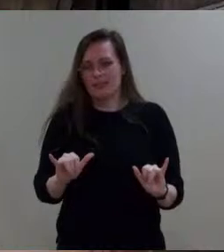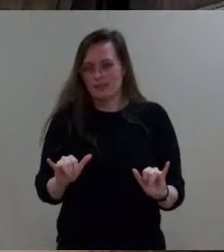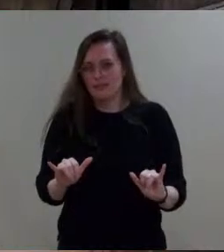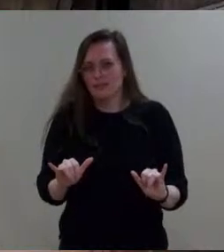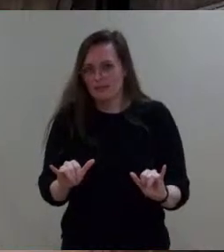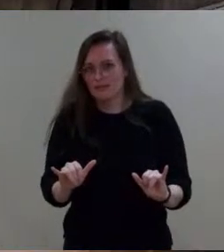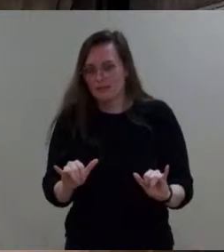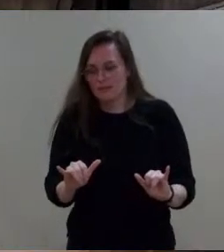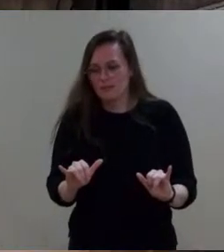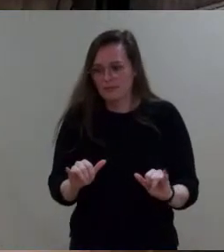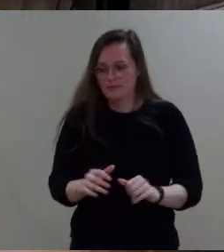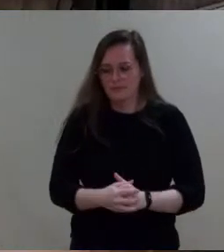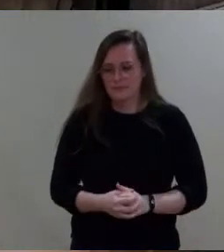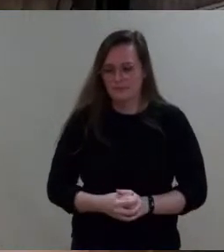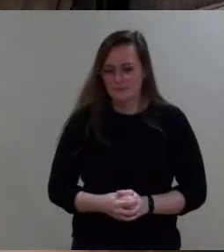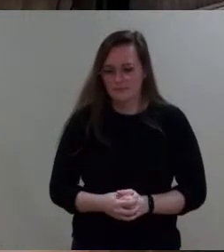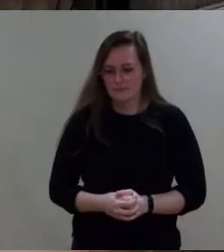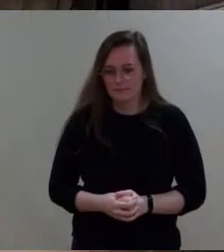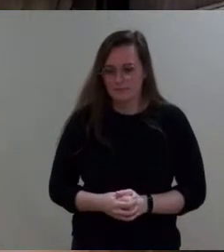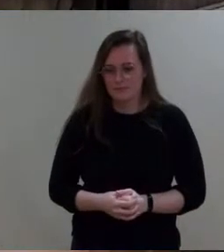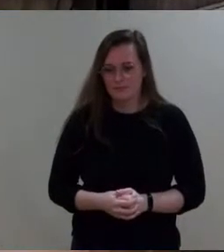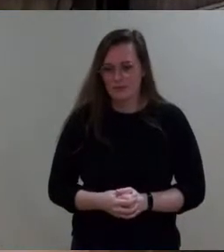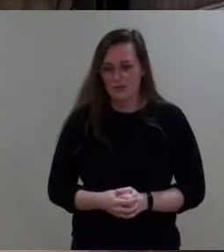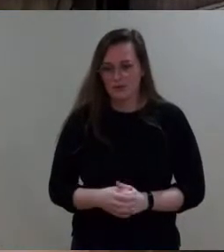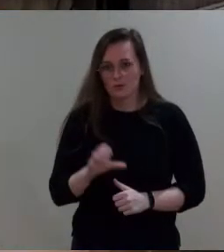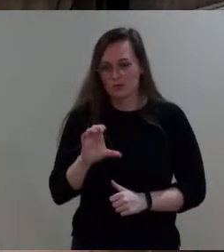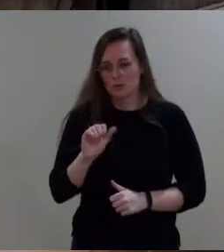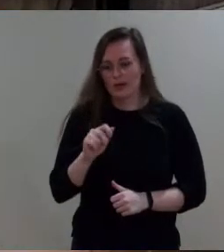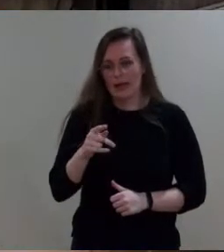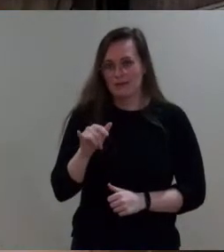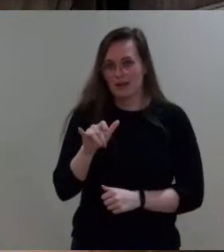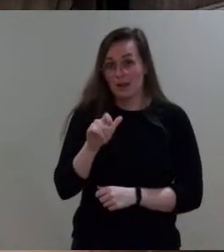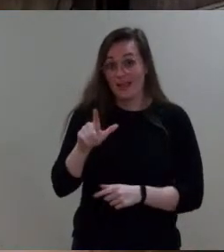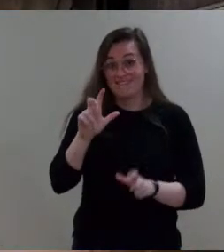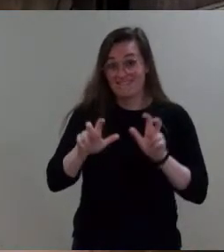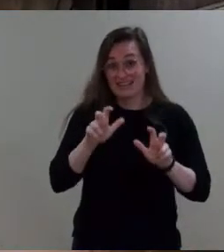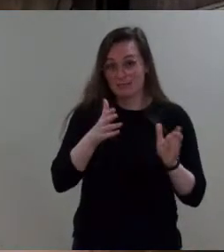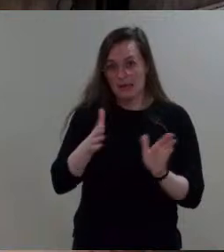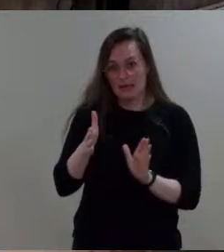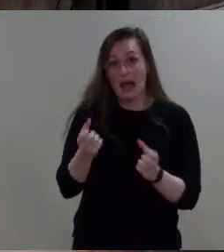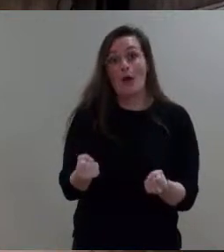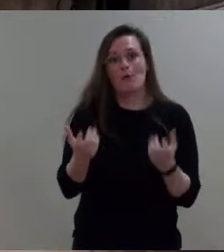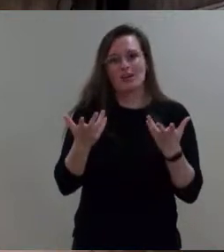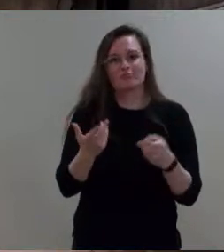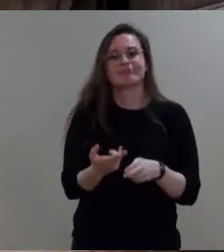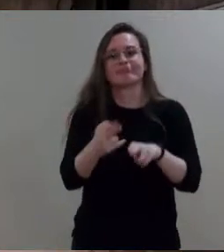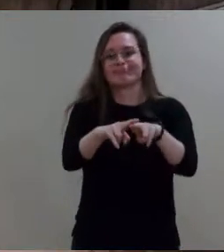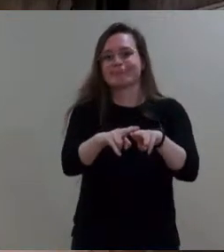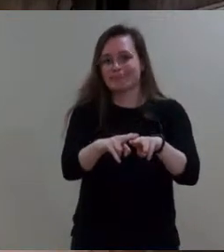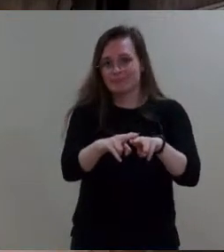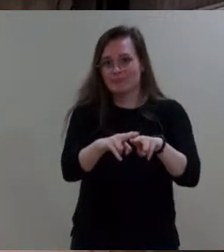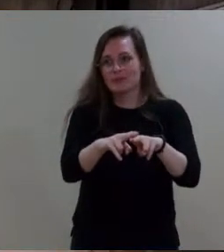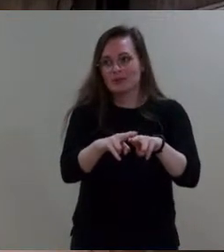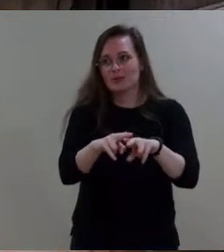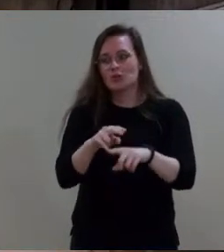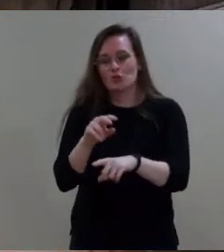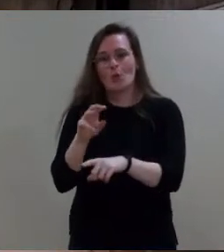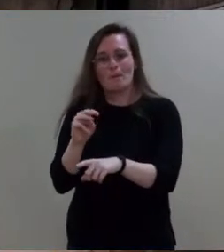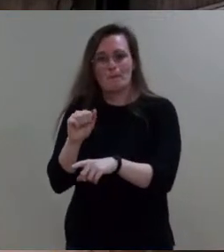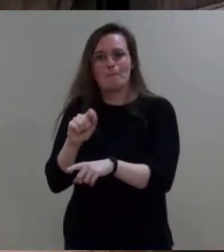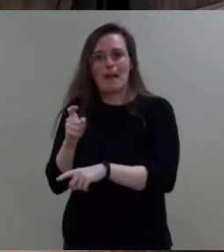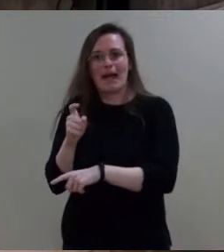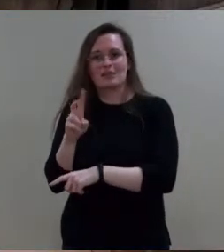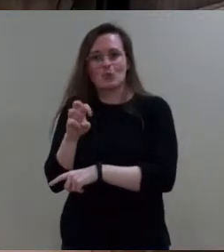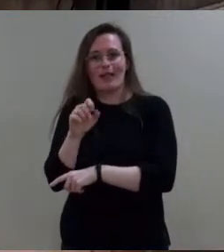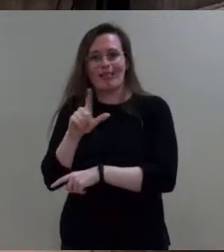the capital investment plan has increased substantially. Part of the reason Councillor Maxwell touched upon.